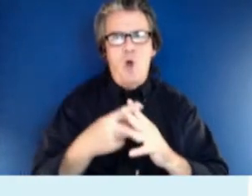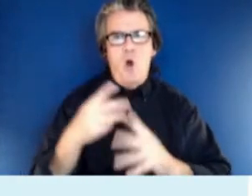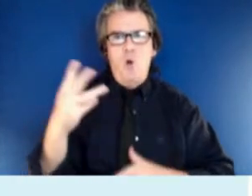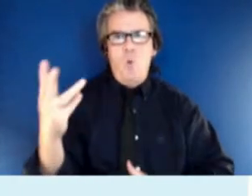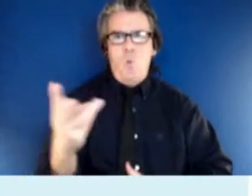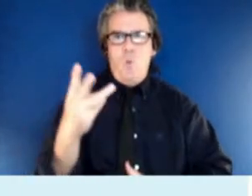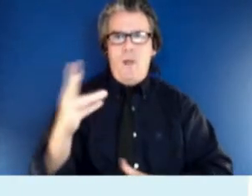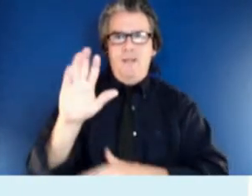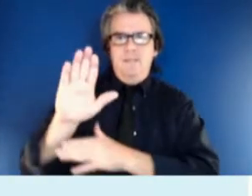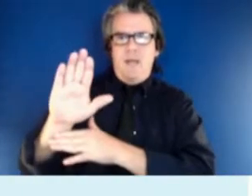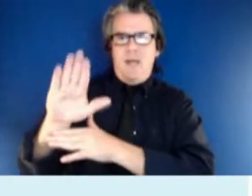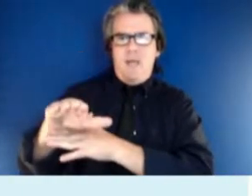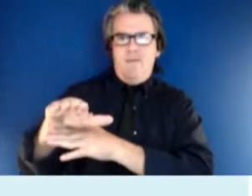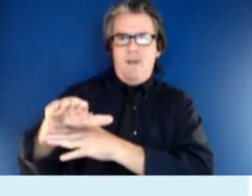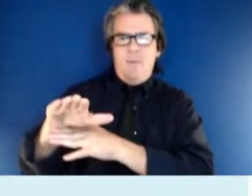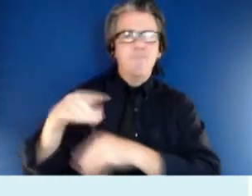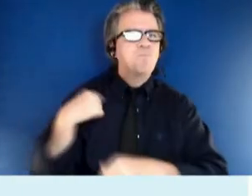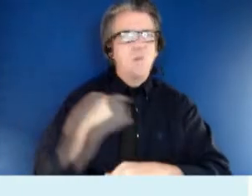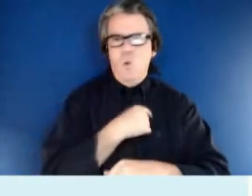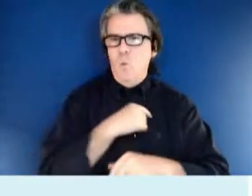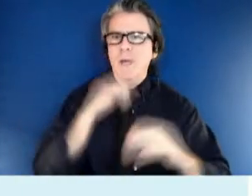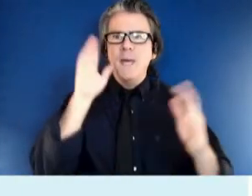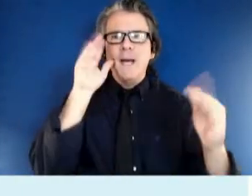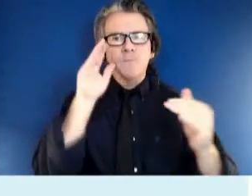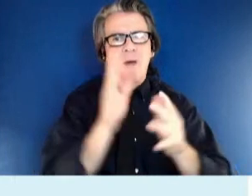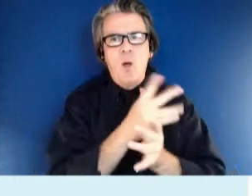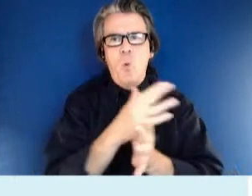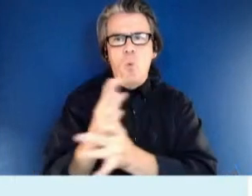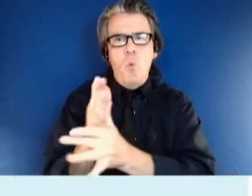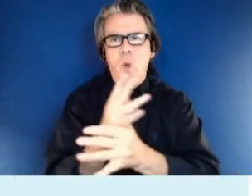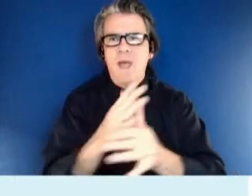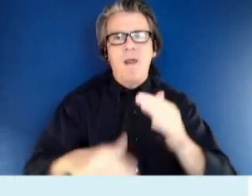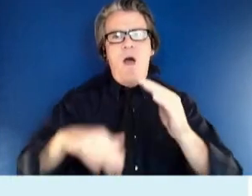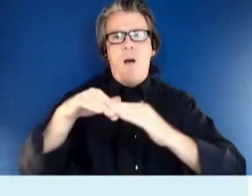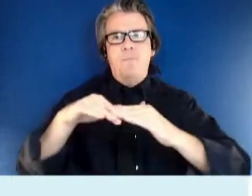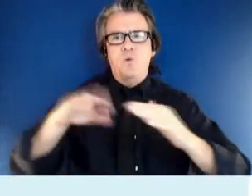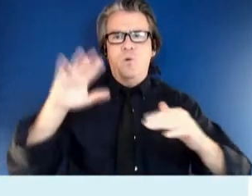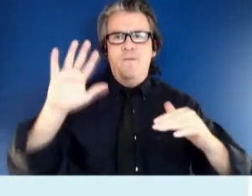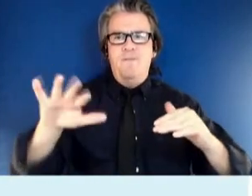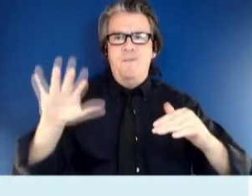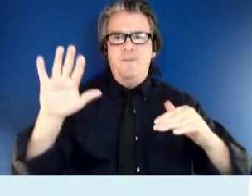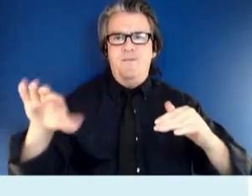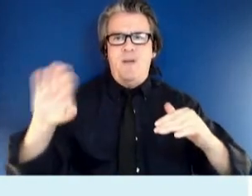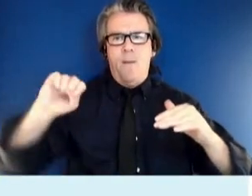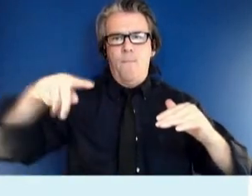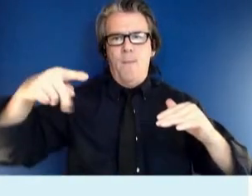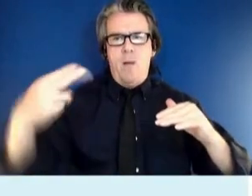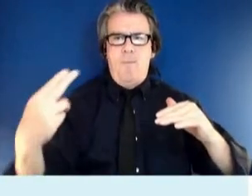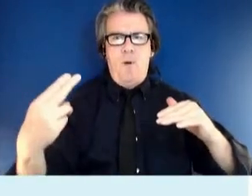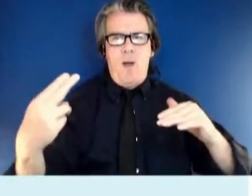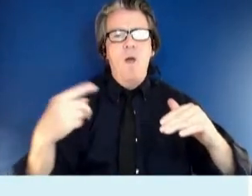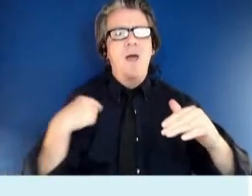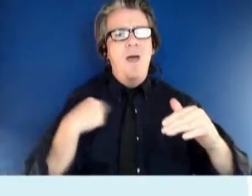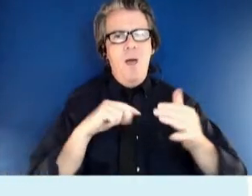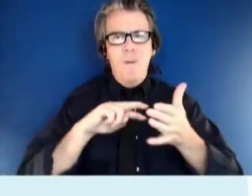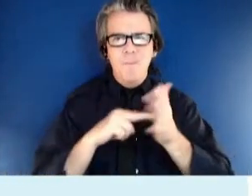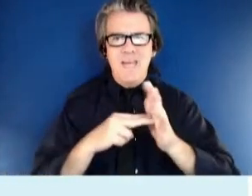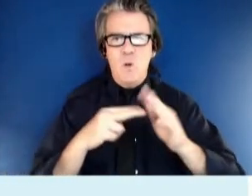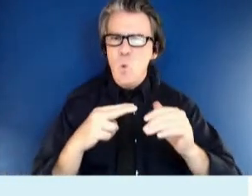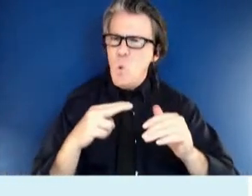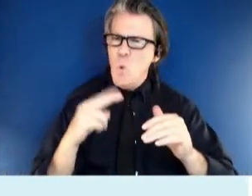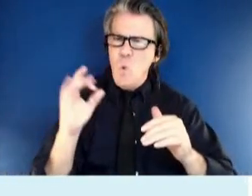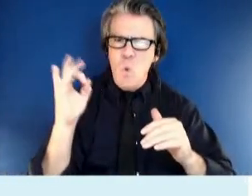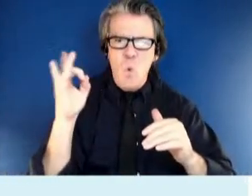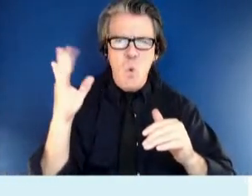Wednesday evening. Forecasted gusts are anticipated to reach 55 miles per hour. We expect these high winds to